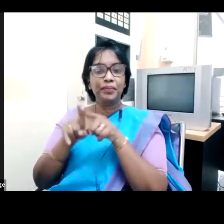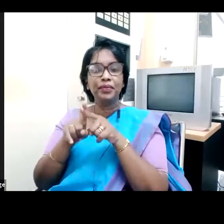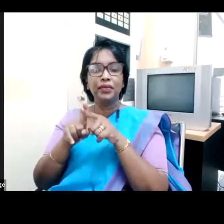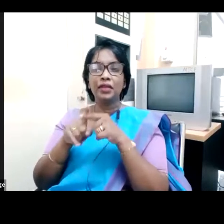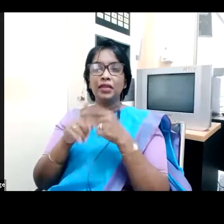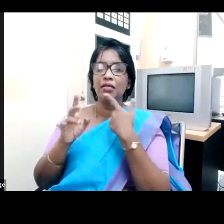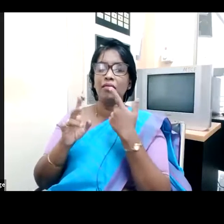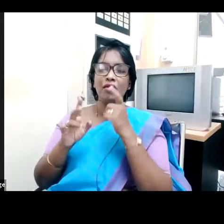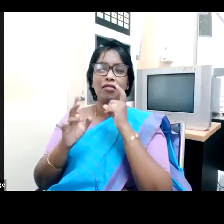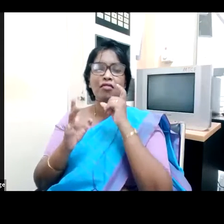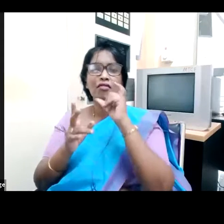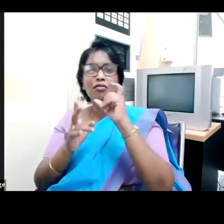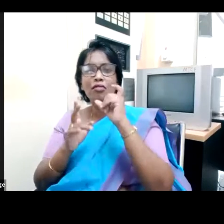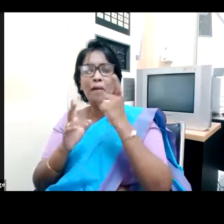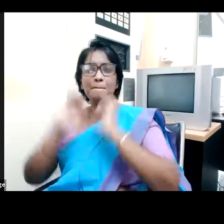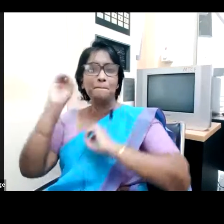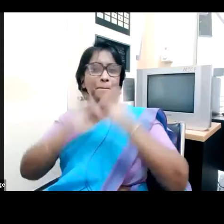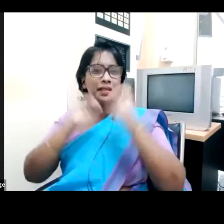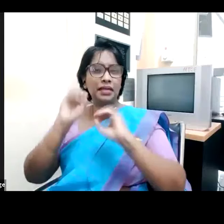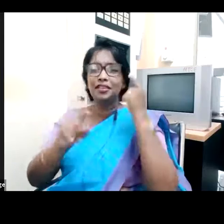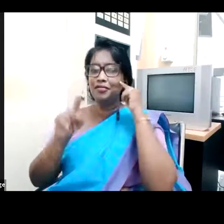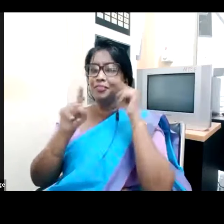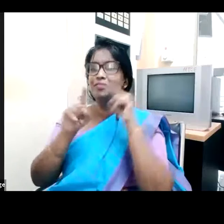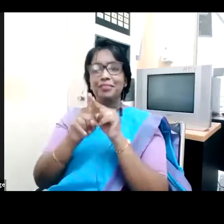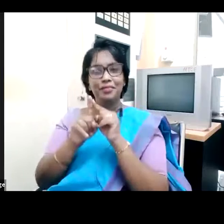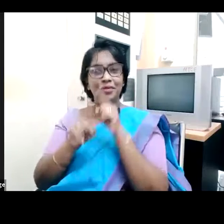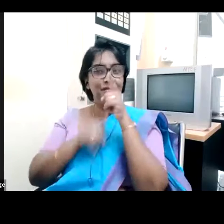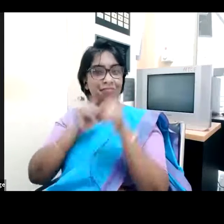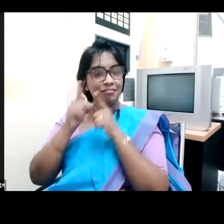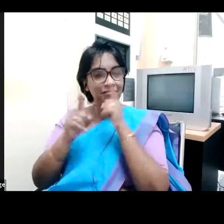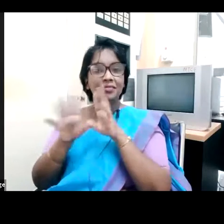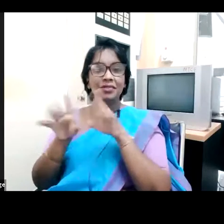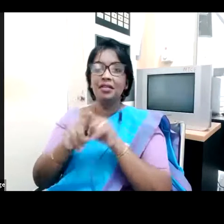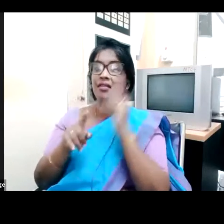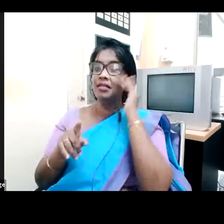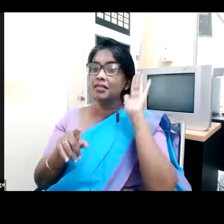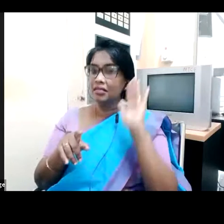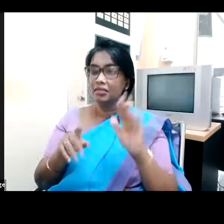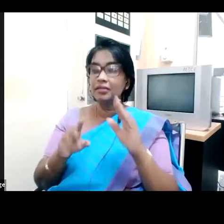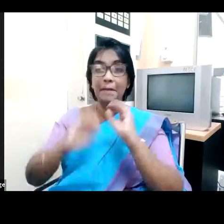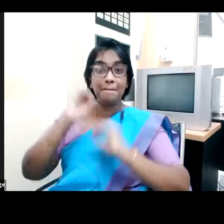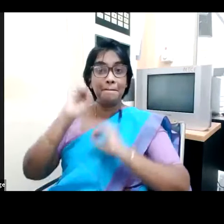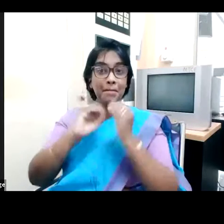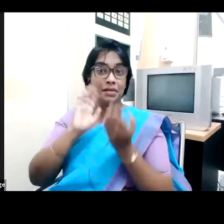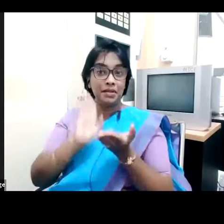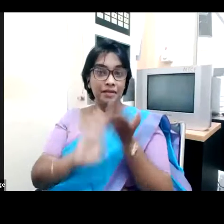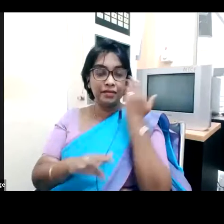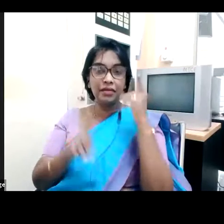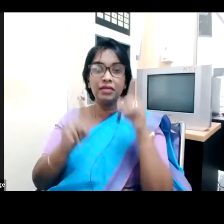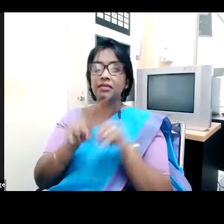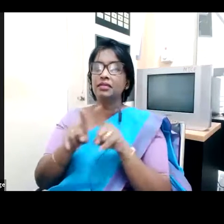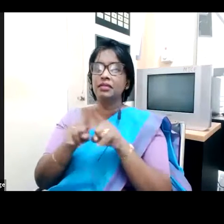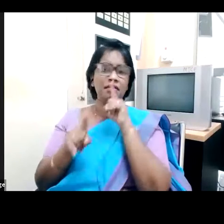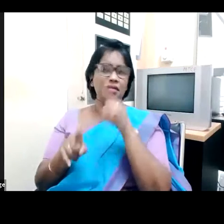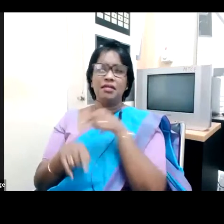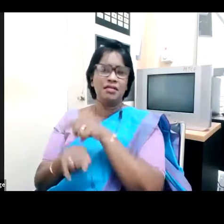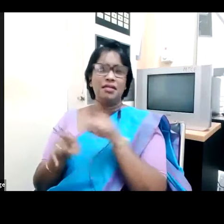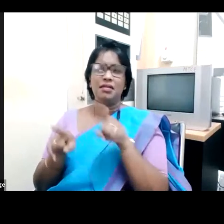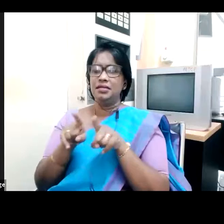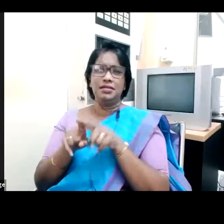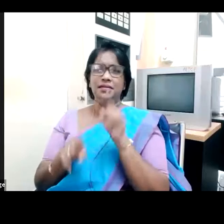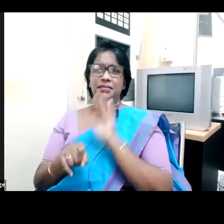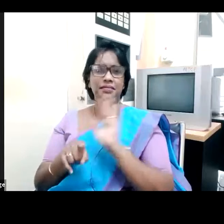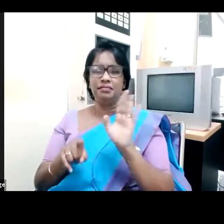about increasing the percentage of women in the workforce. But it is very different to that. Like, you